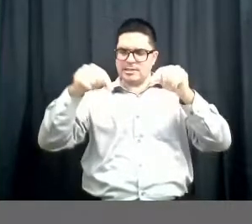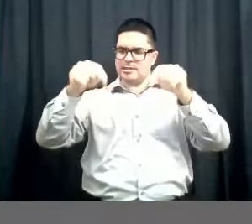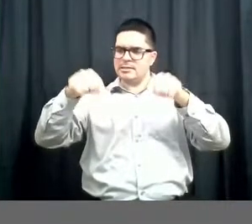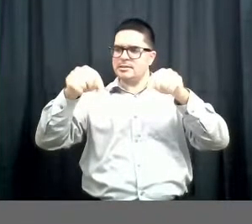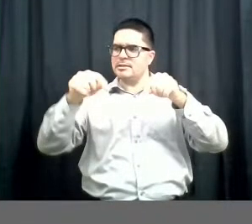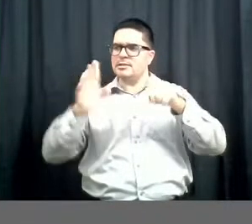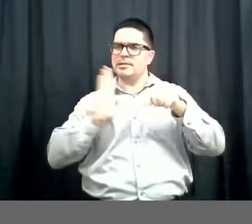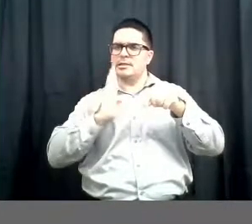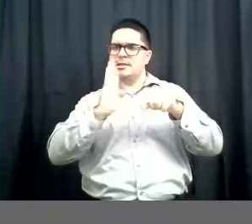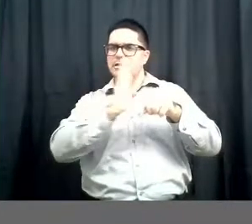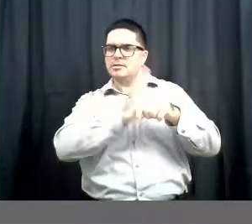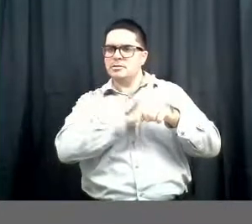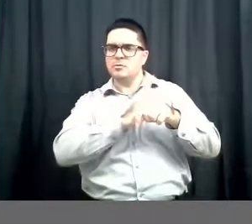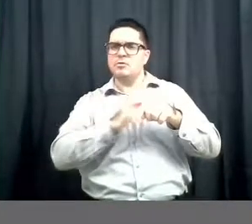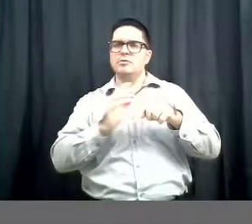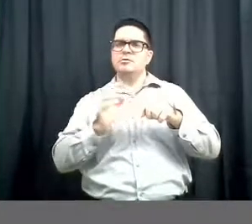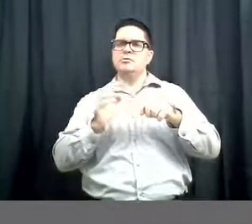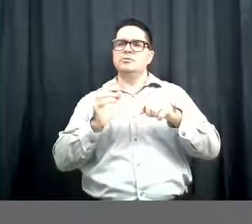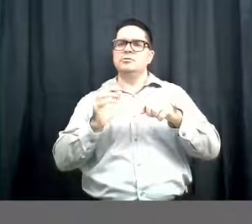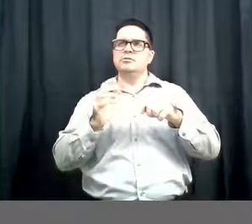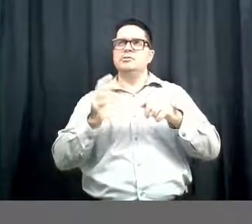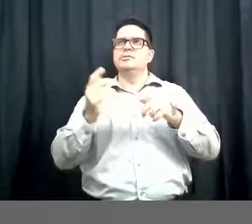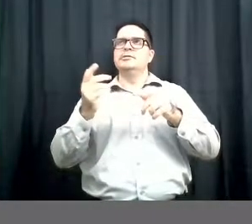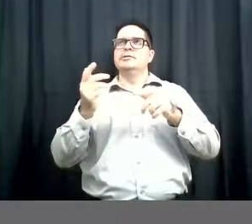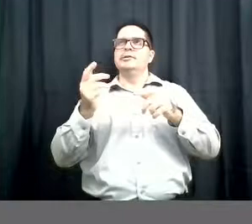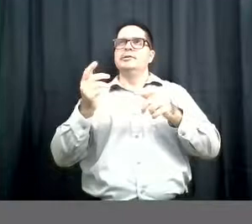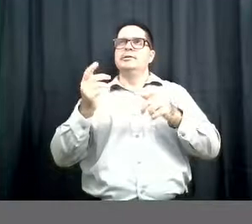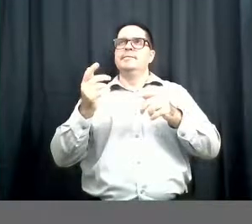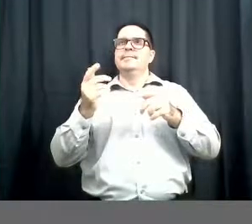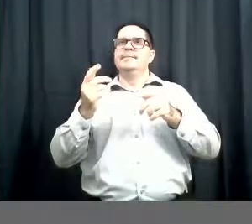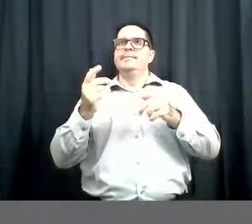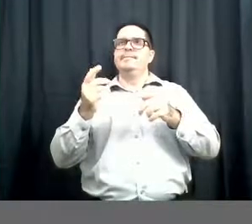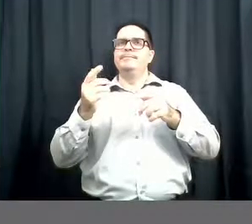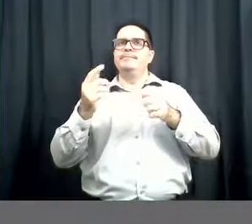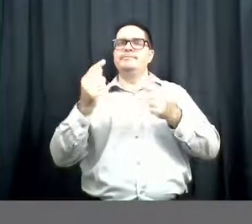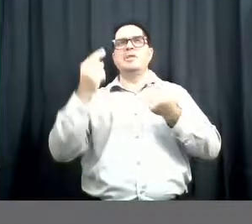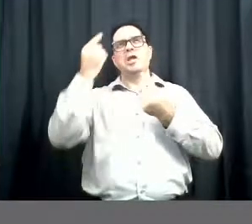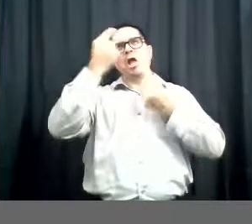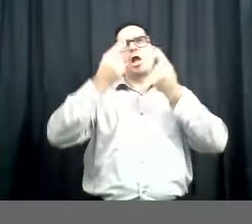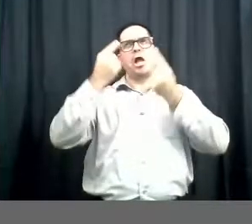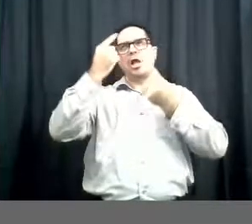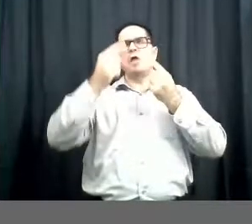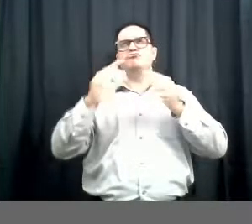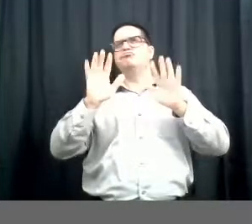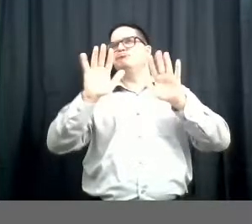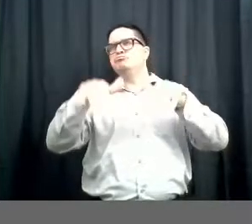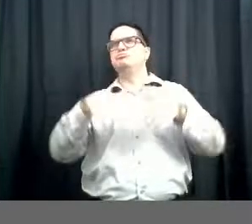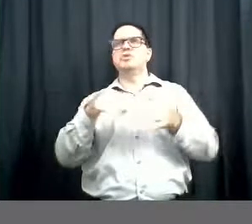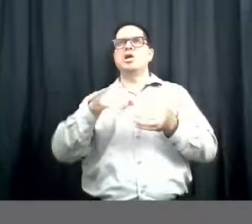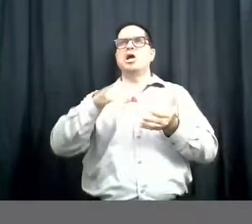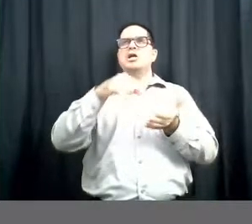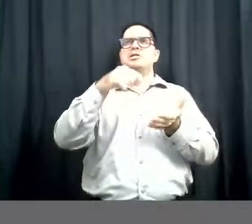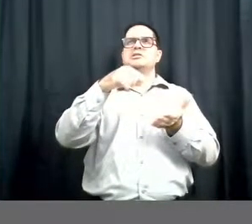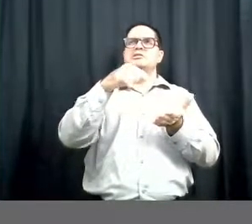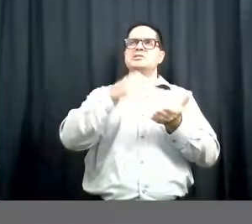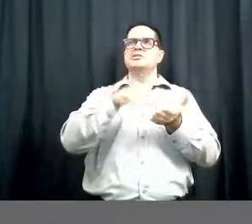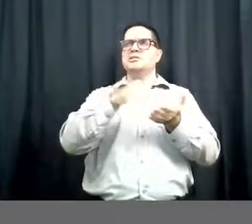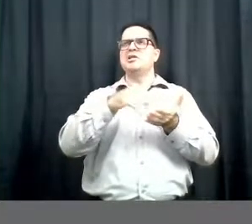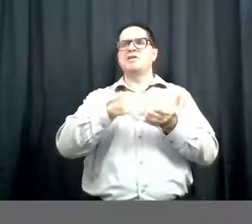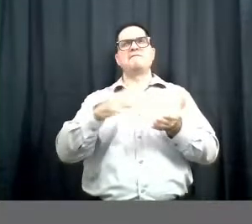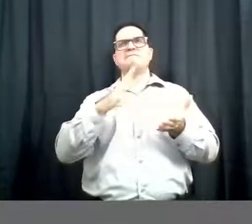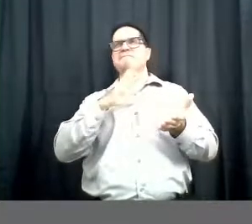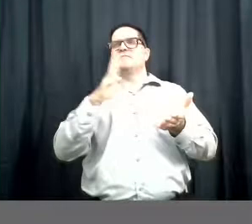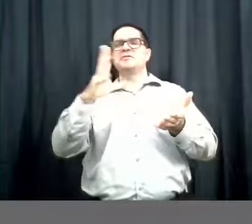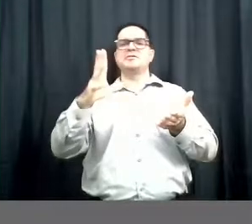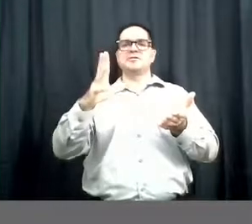upending long-held assumptions that the municipal debt market relies upon. So I'd like to